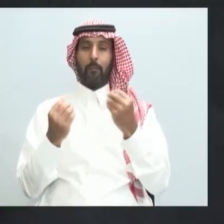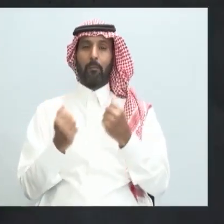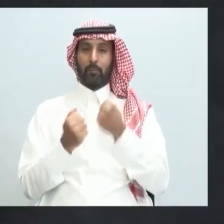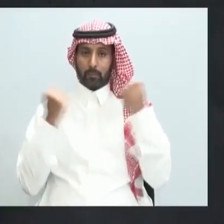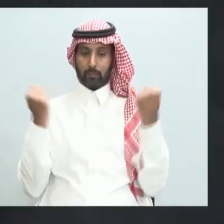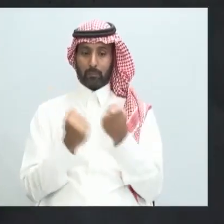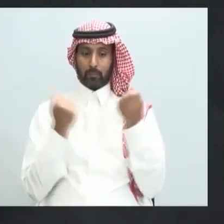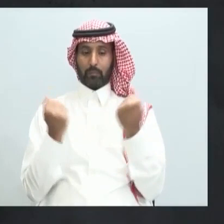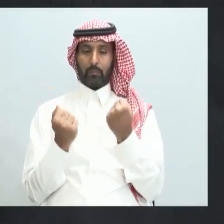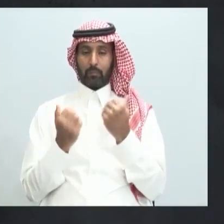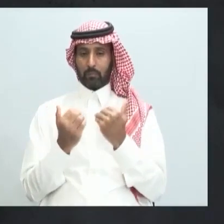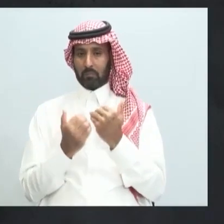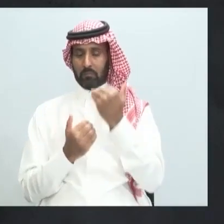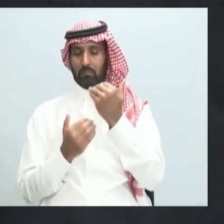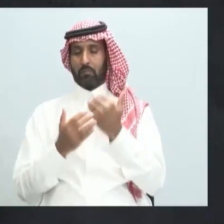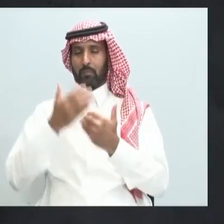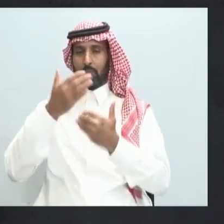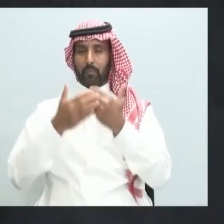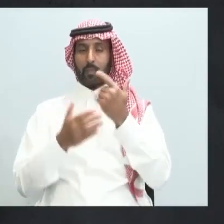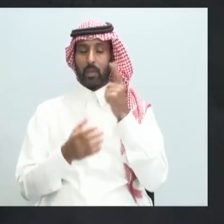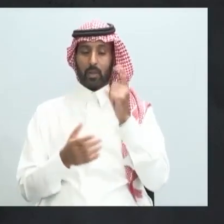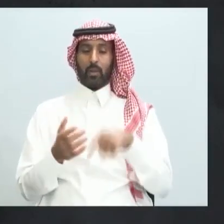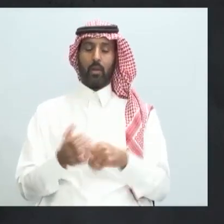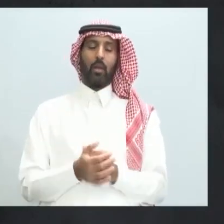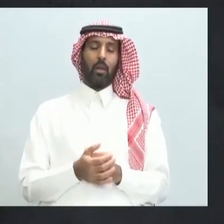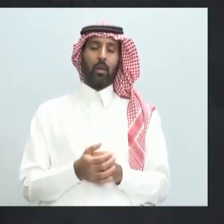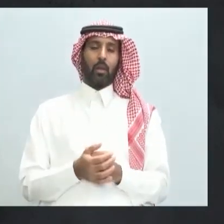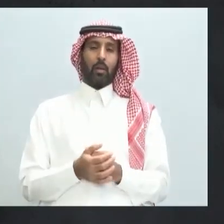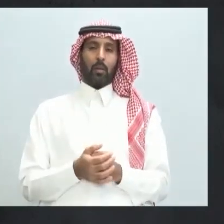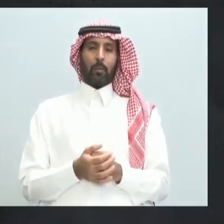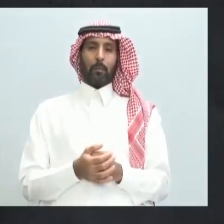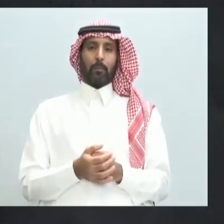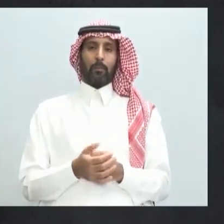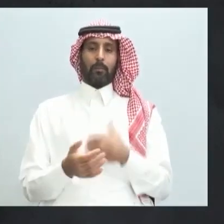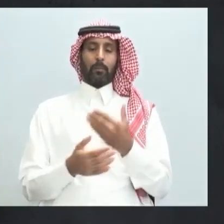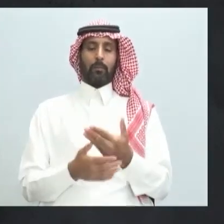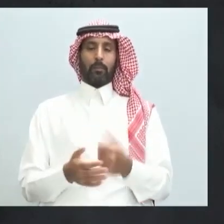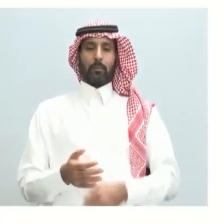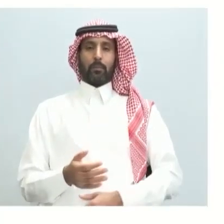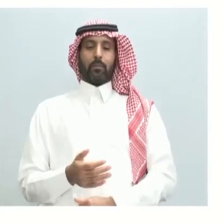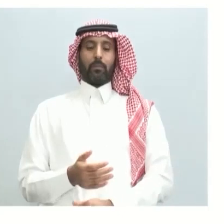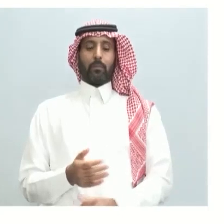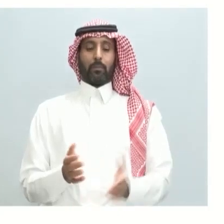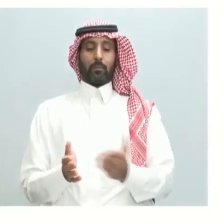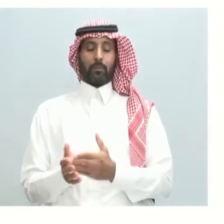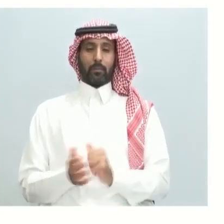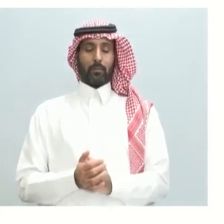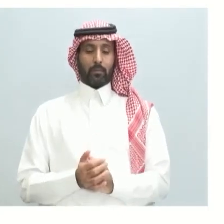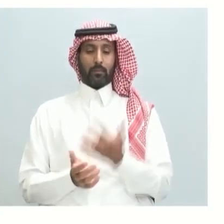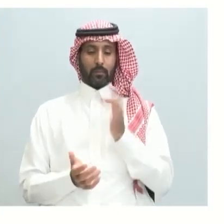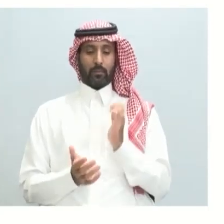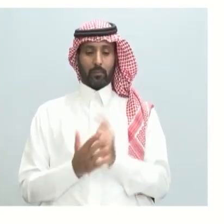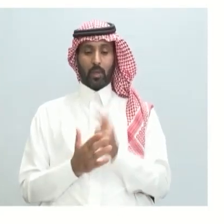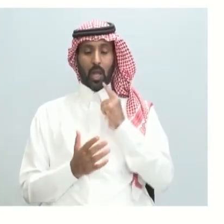by training or study. To develop yourself by studying. What do we call that? Yes, this is an easy one also.